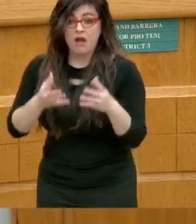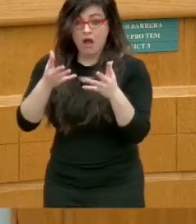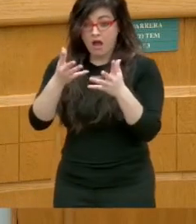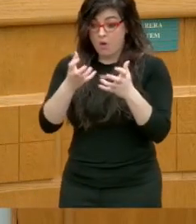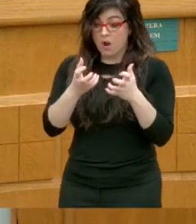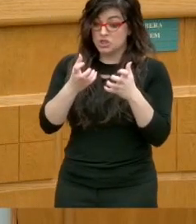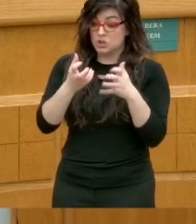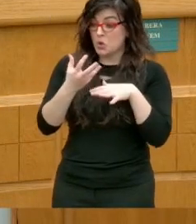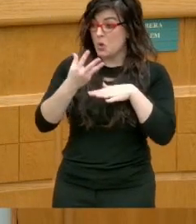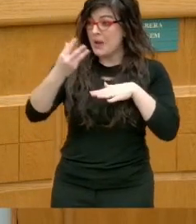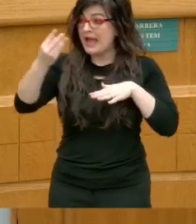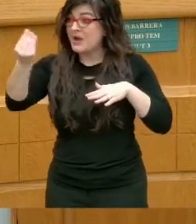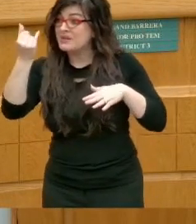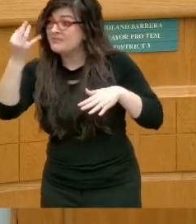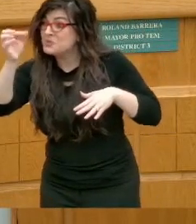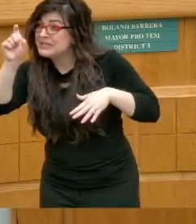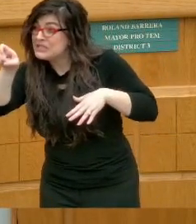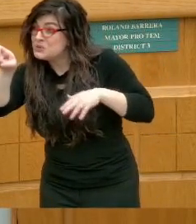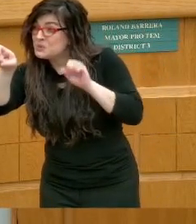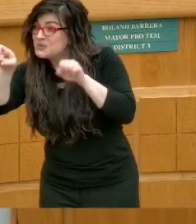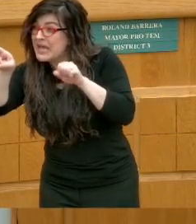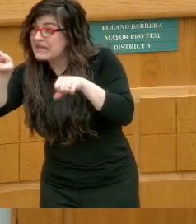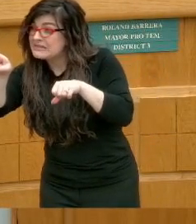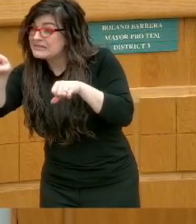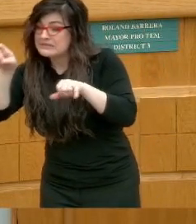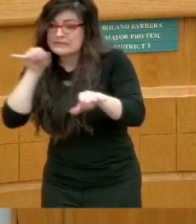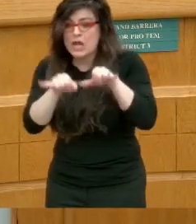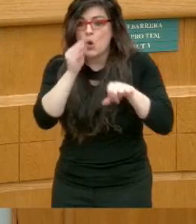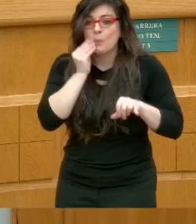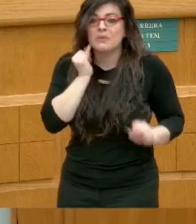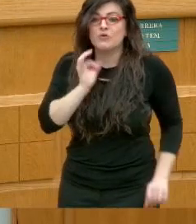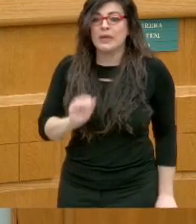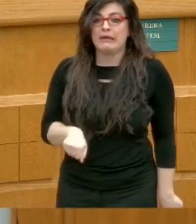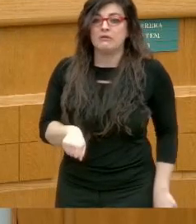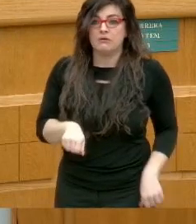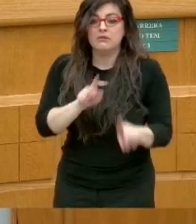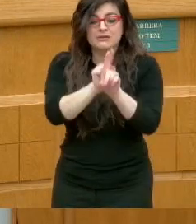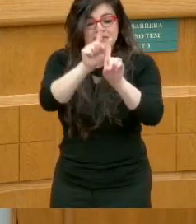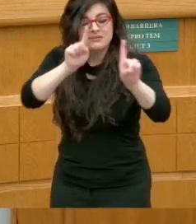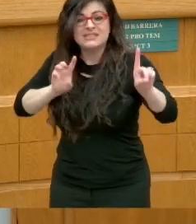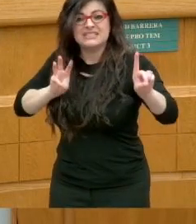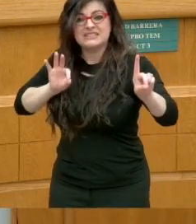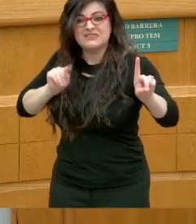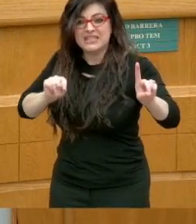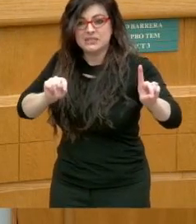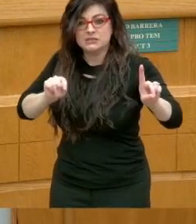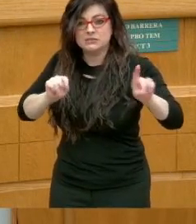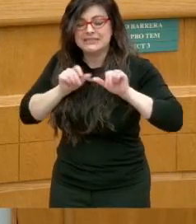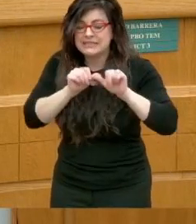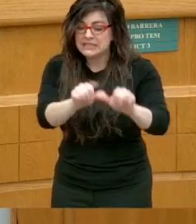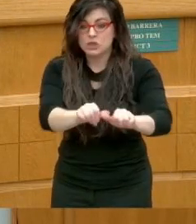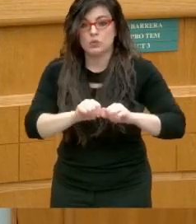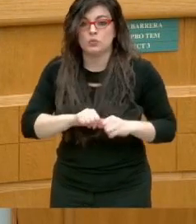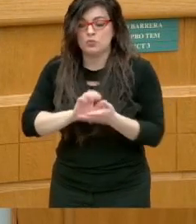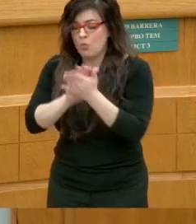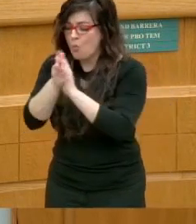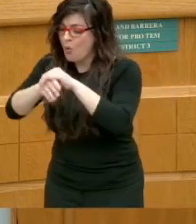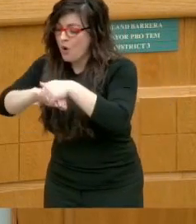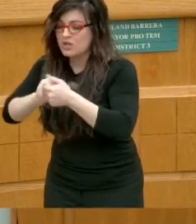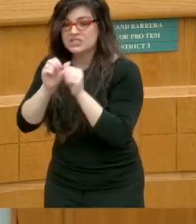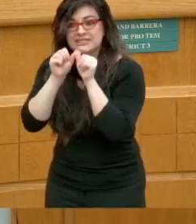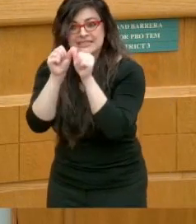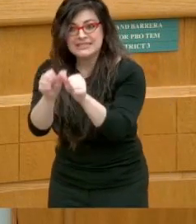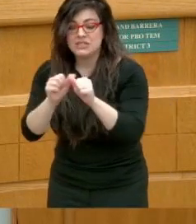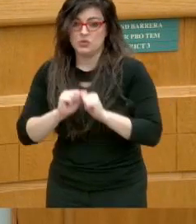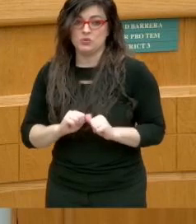essential activities if possible, and continue to maintain 6 feet apart and continue to wash your hands. And I want to stop